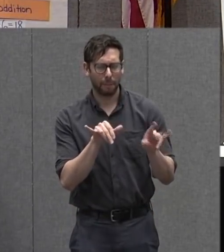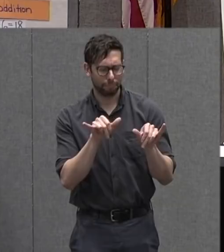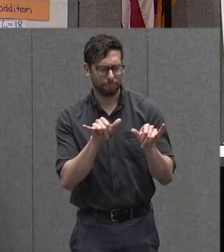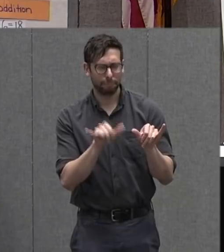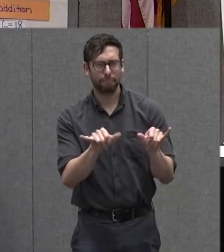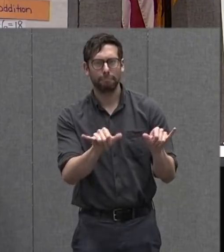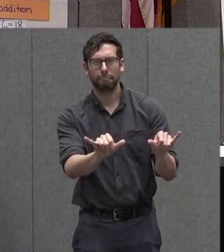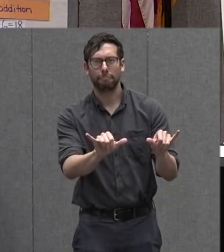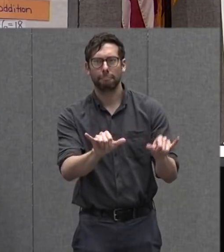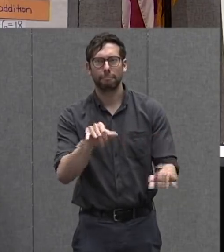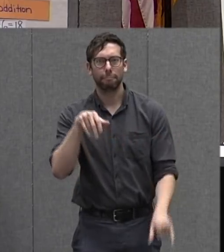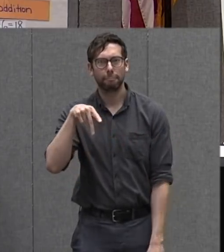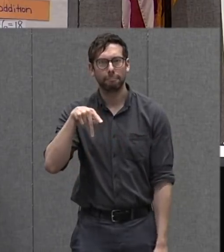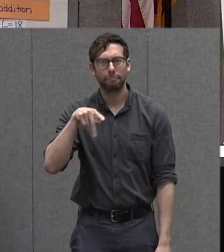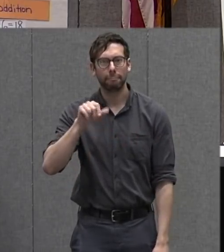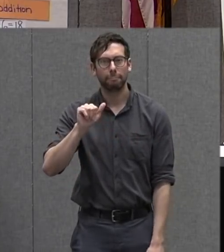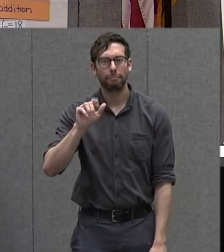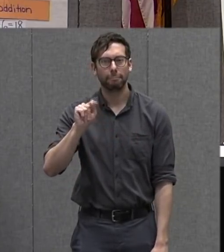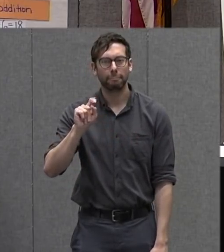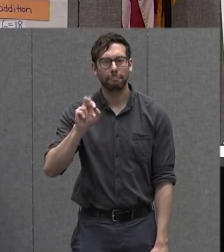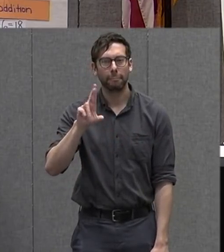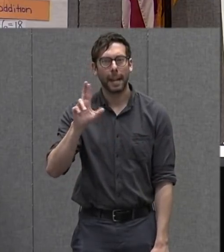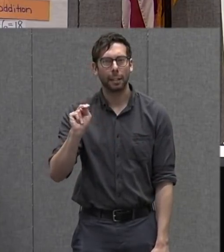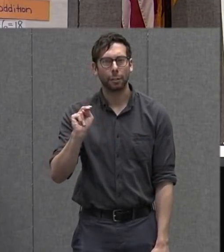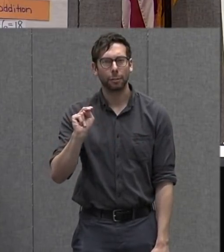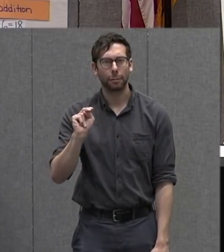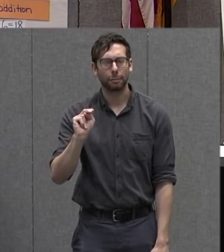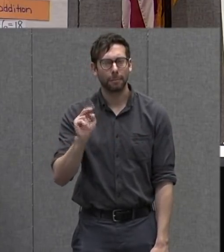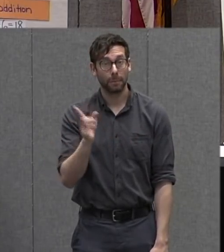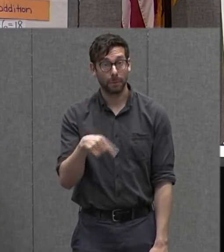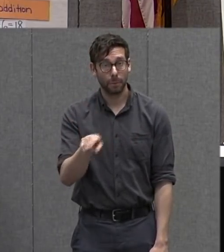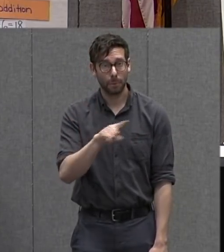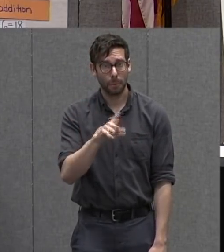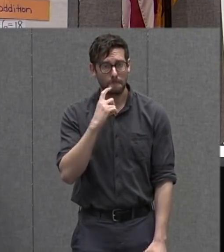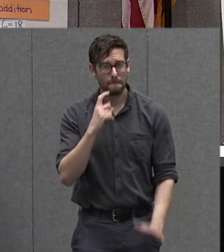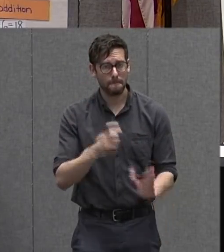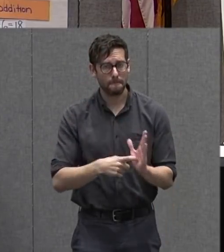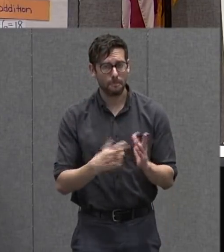What do you notice about it? What do you know?